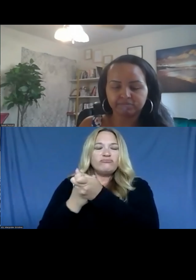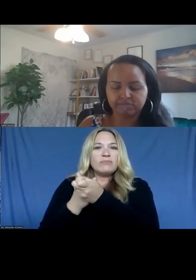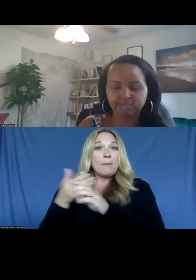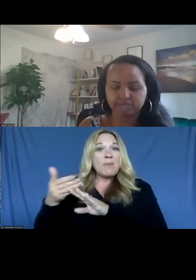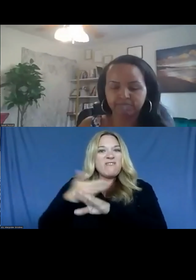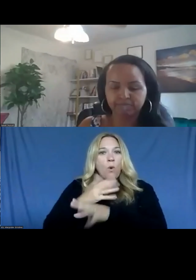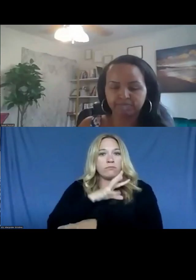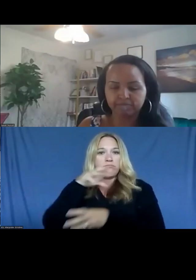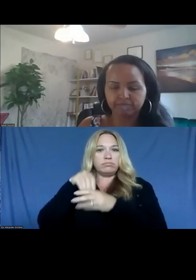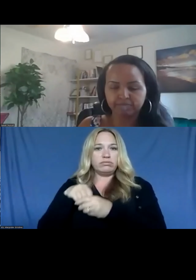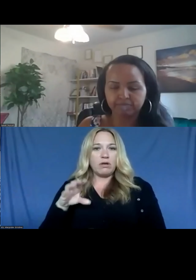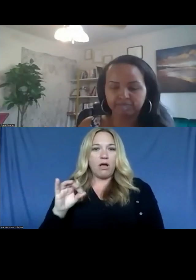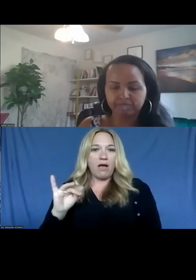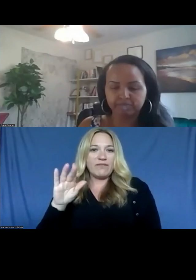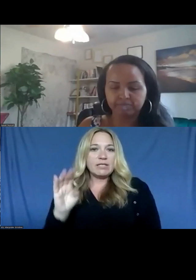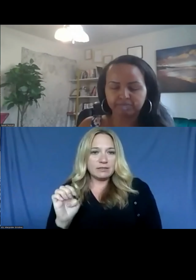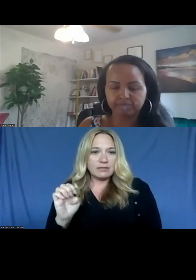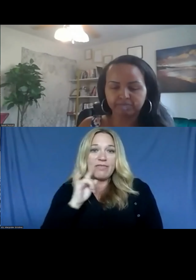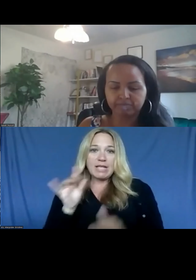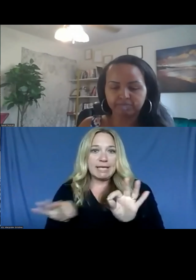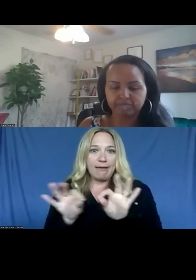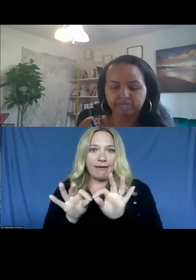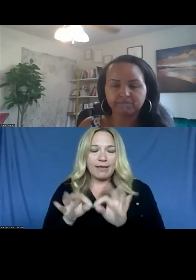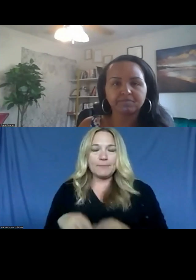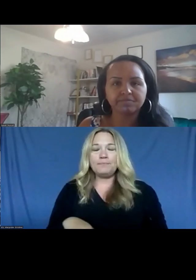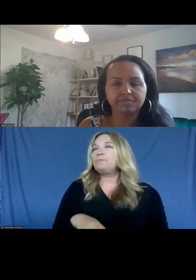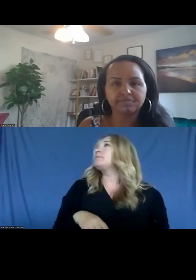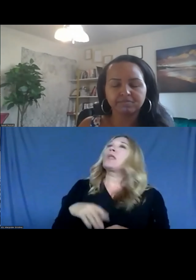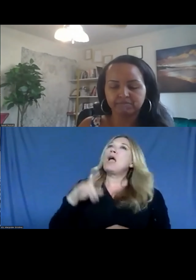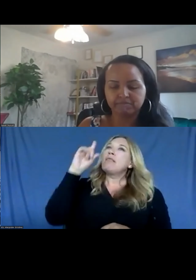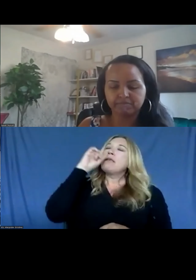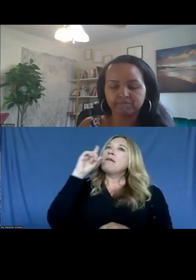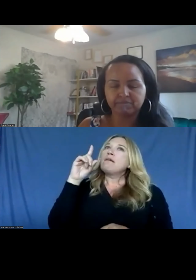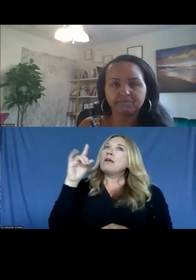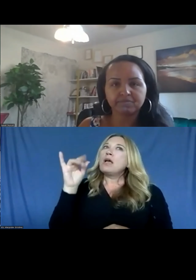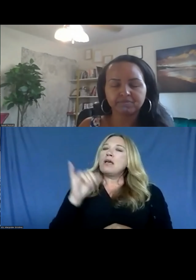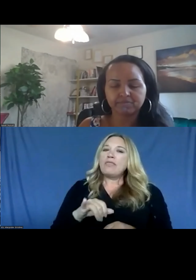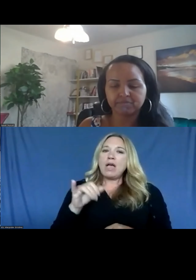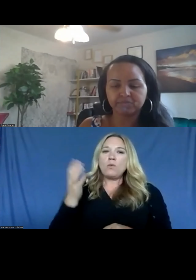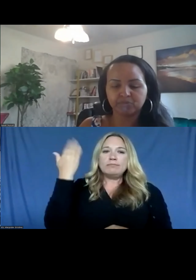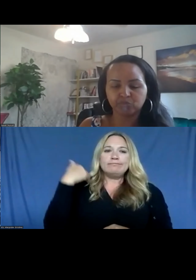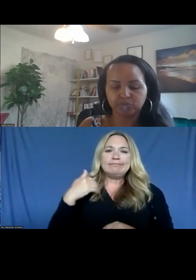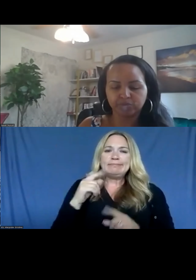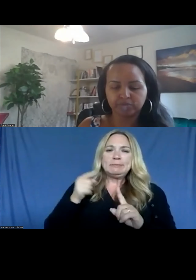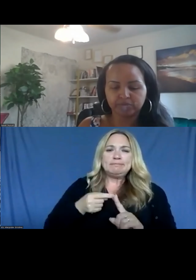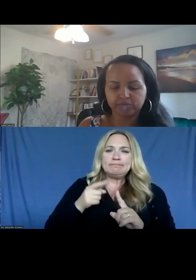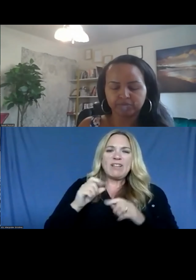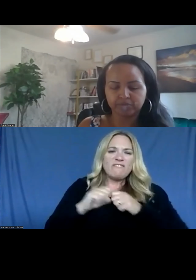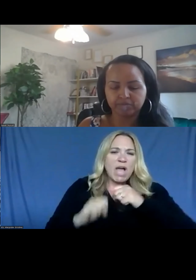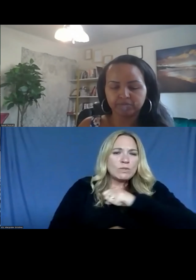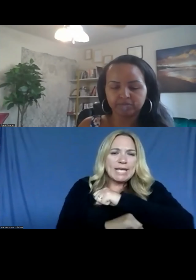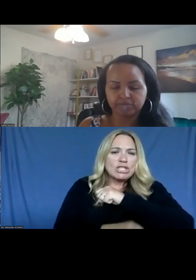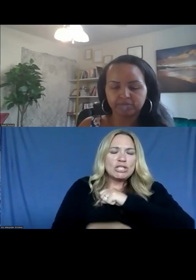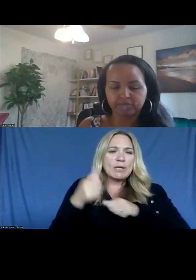you saw, let's learn from this, right? So the foundations chipped in. I think it was West and the Scan Foundation, and forgive me if I'm missing a foundation